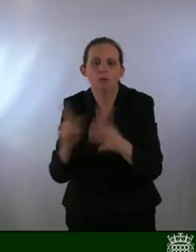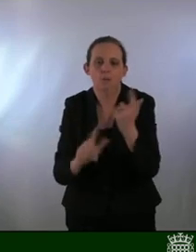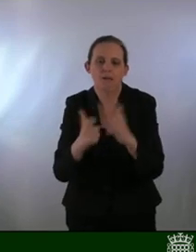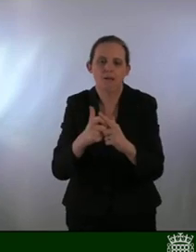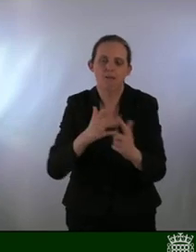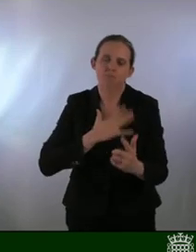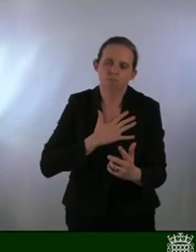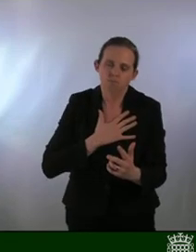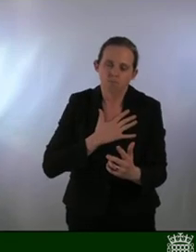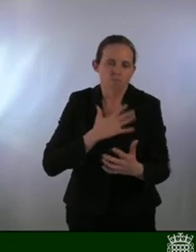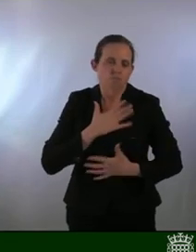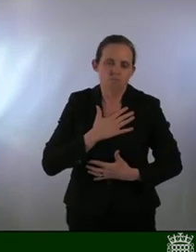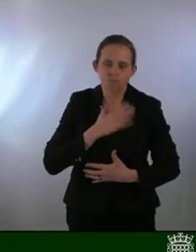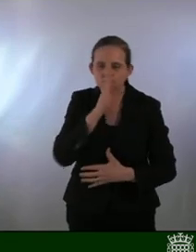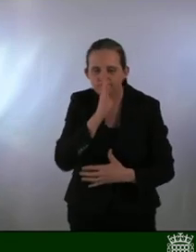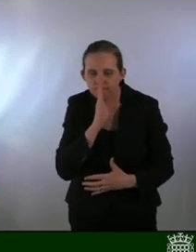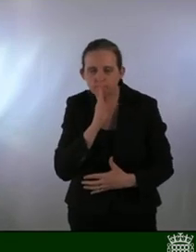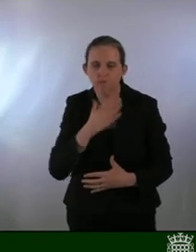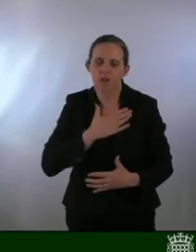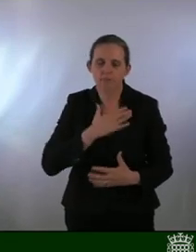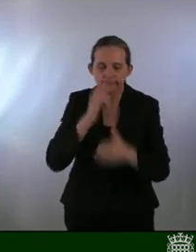across this whole House go out to their families.